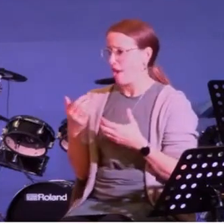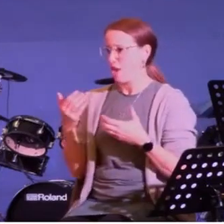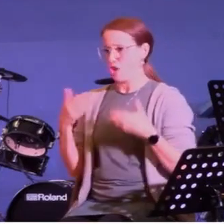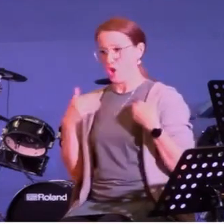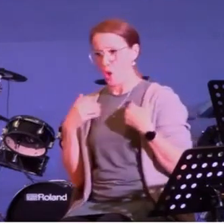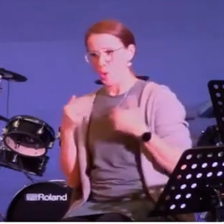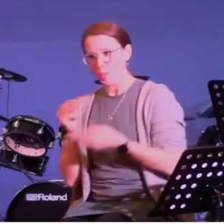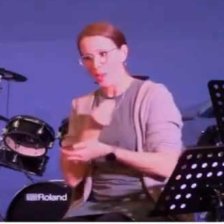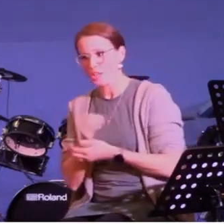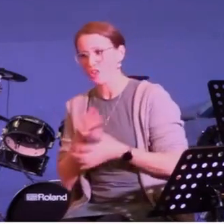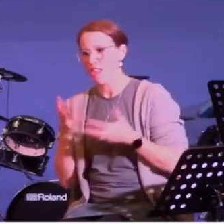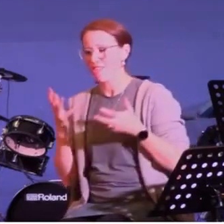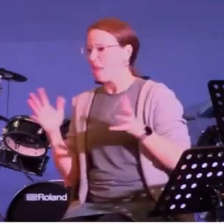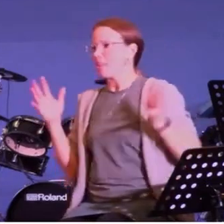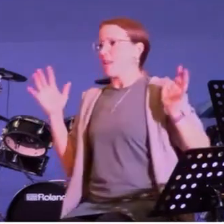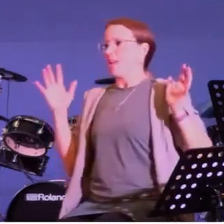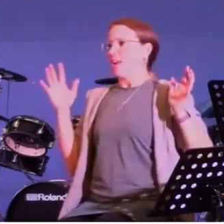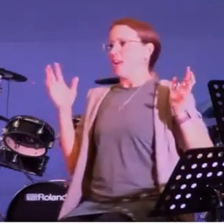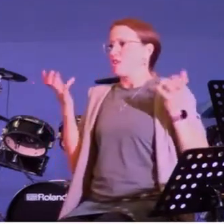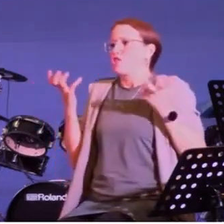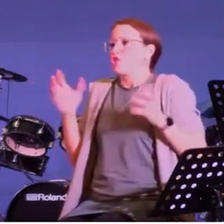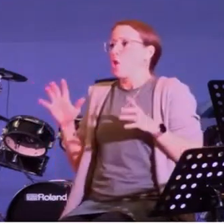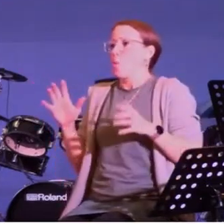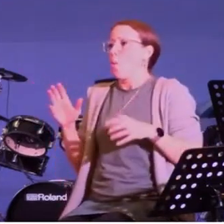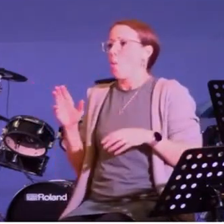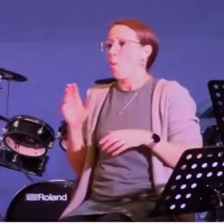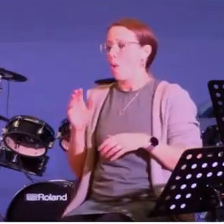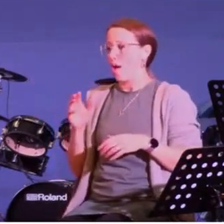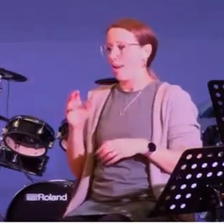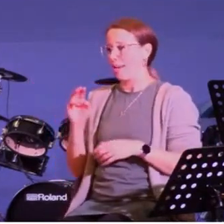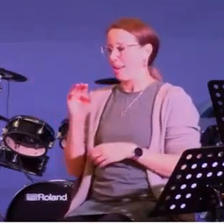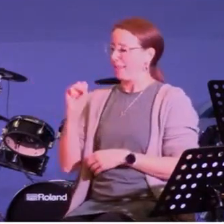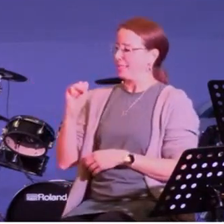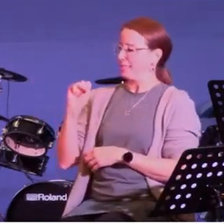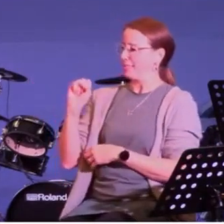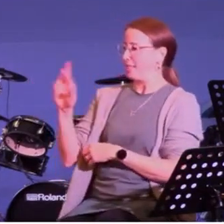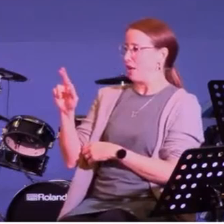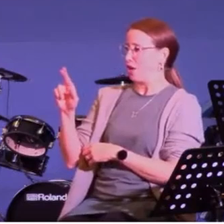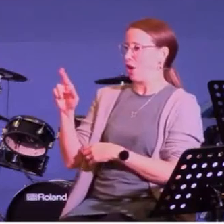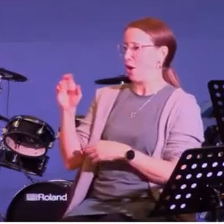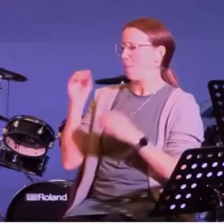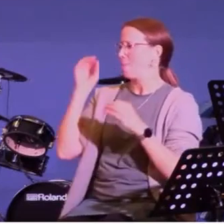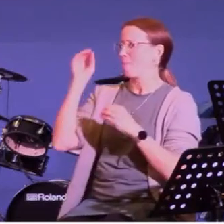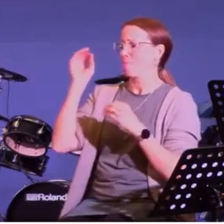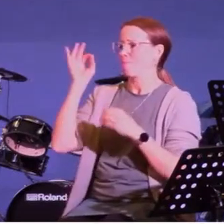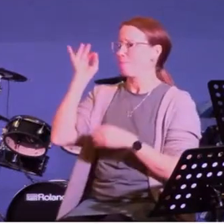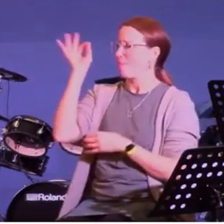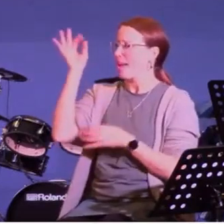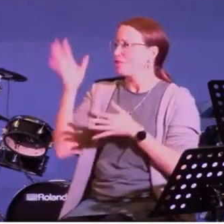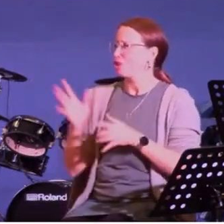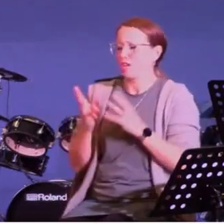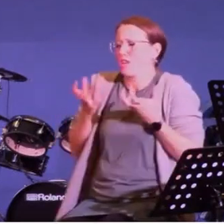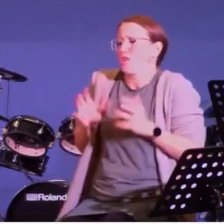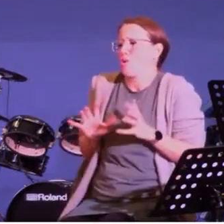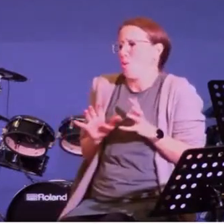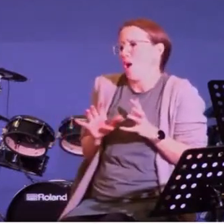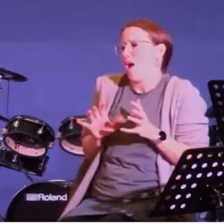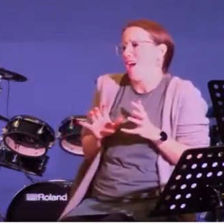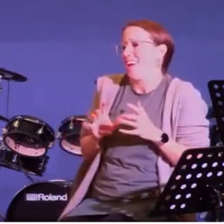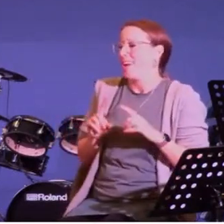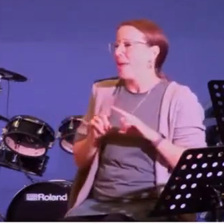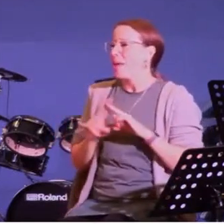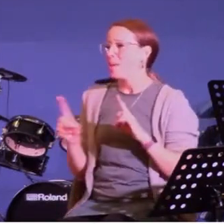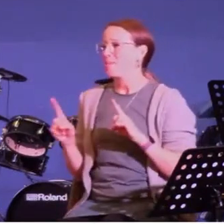never wanted to be a senior pastor because they constantly just had their rears handed to them over and over again. And I was like, I don't want that mess.